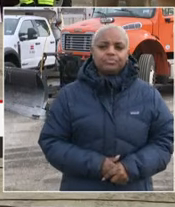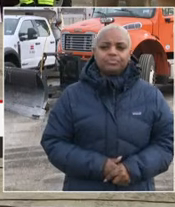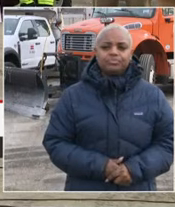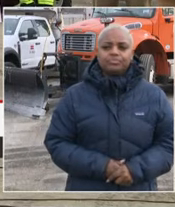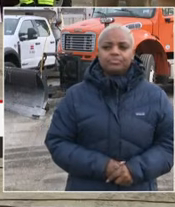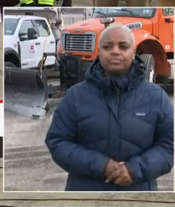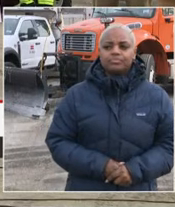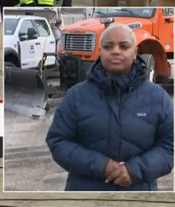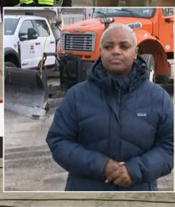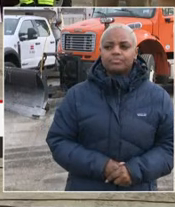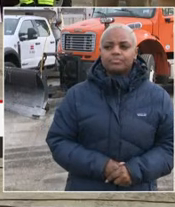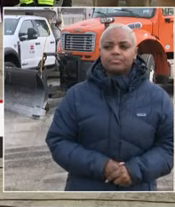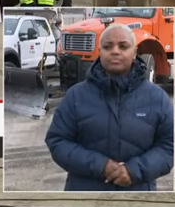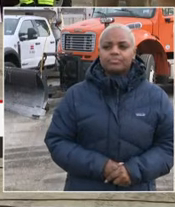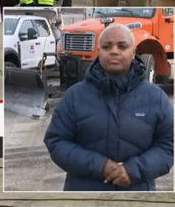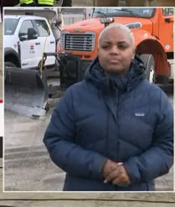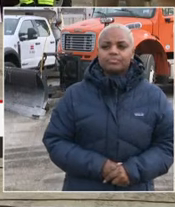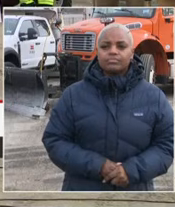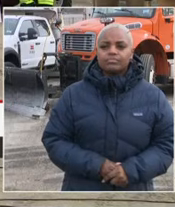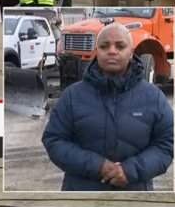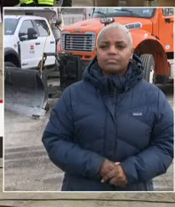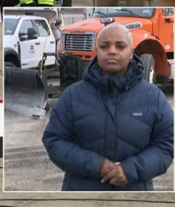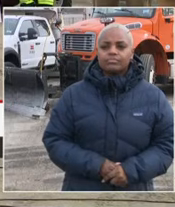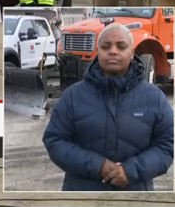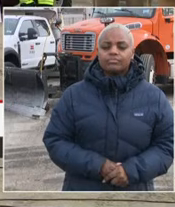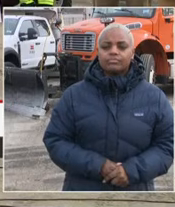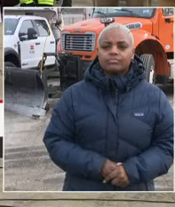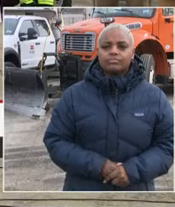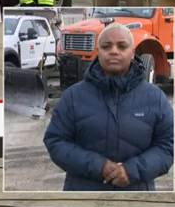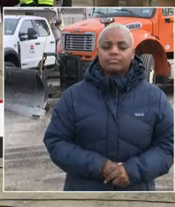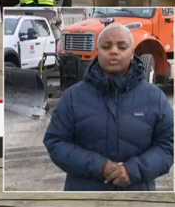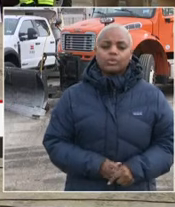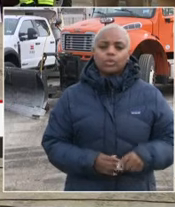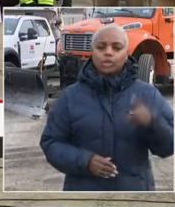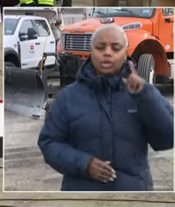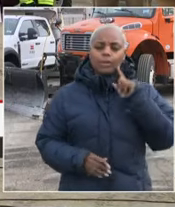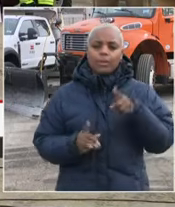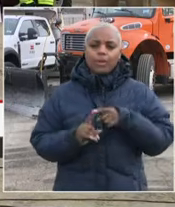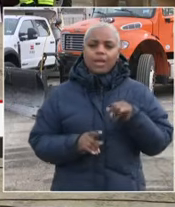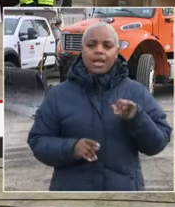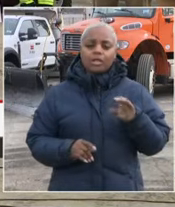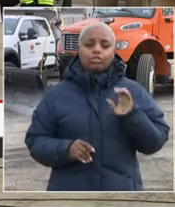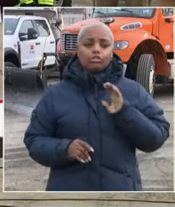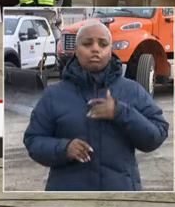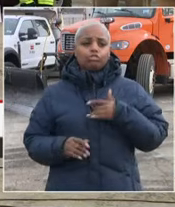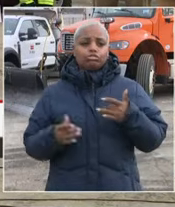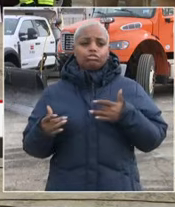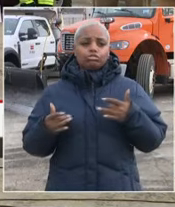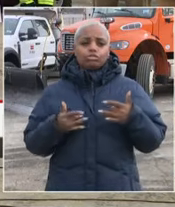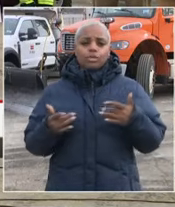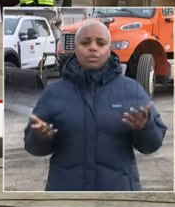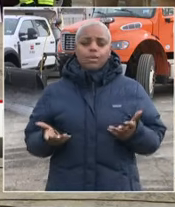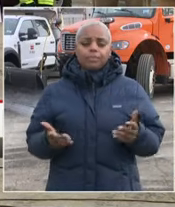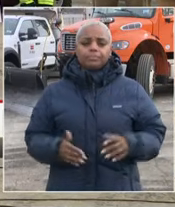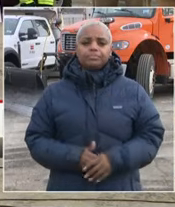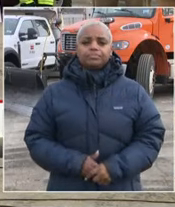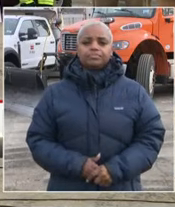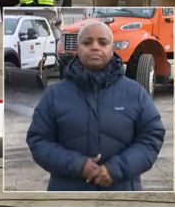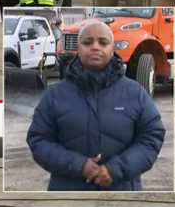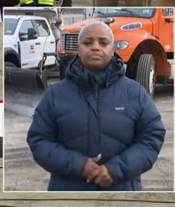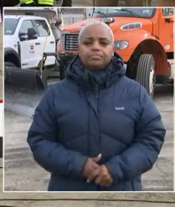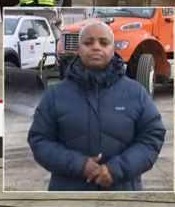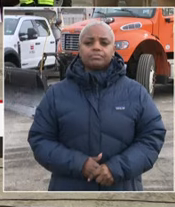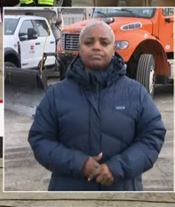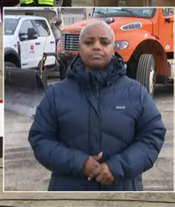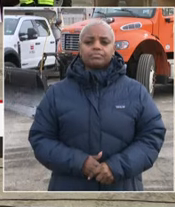the commentary about us. Where we get into big trouble is when you have that mix, and then it's